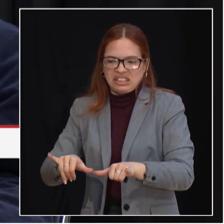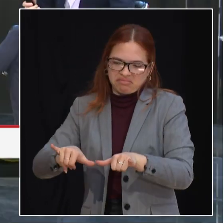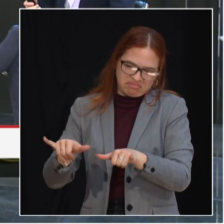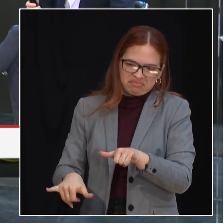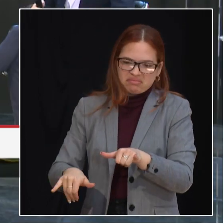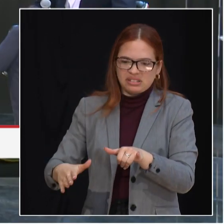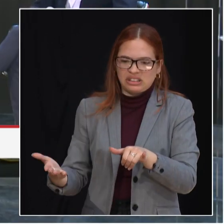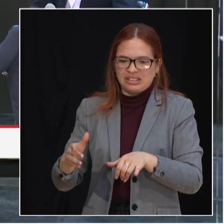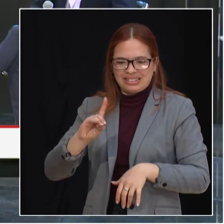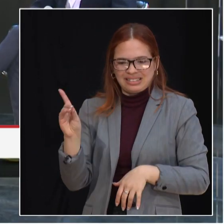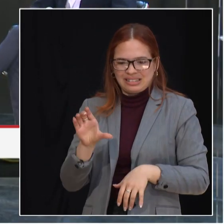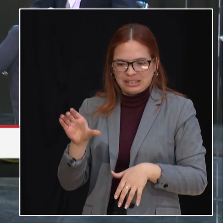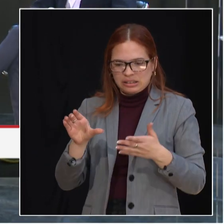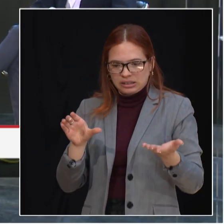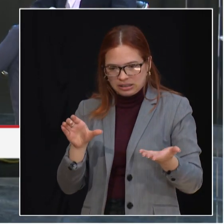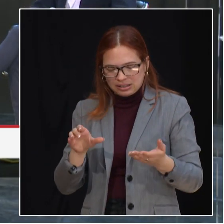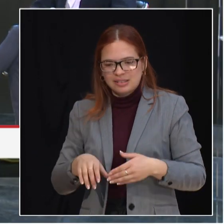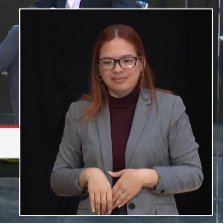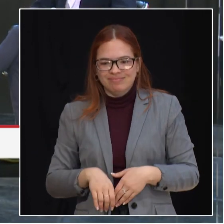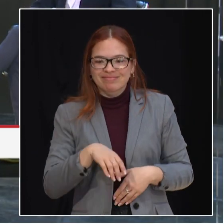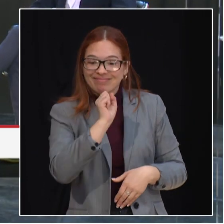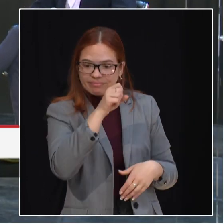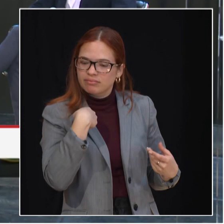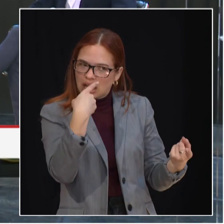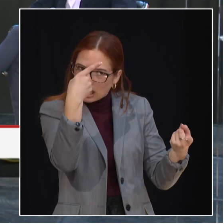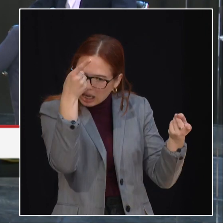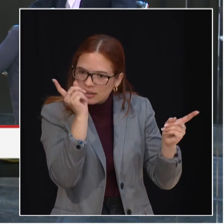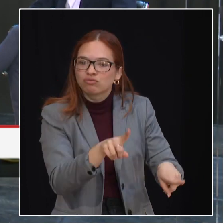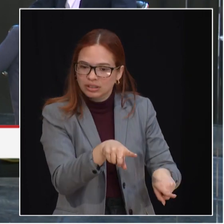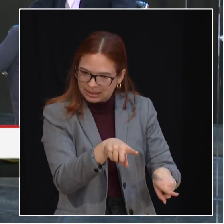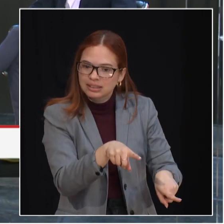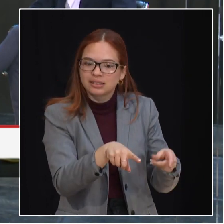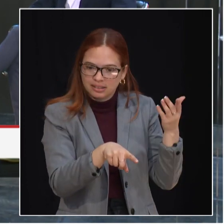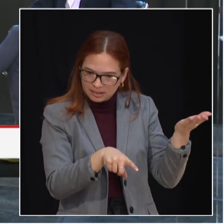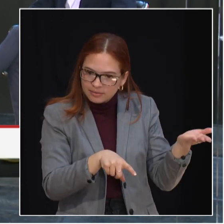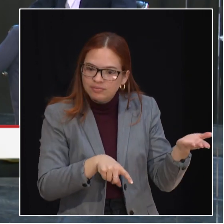And I would second that to what Billy said, and that